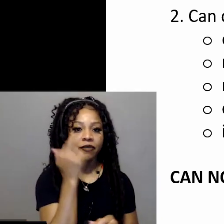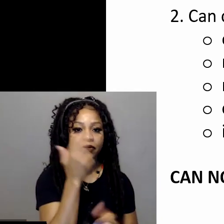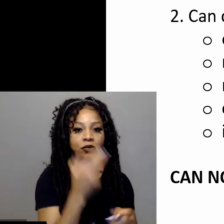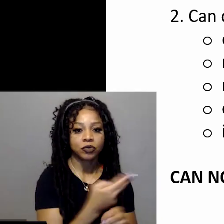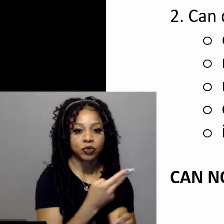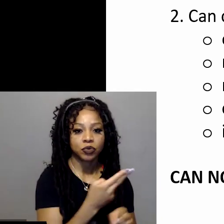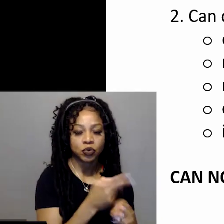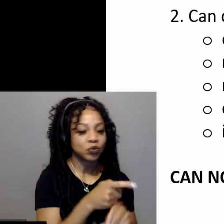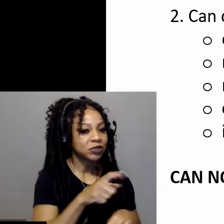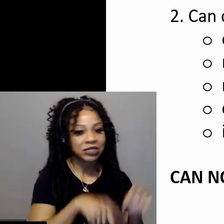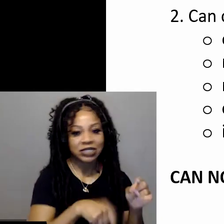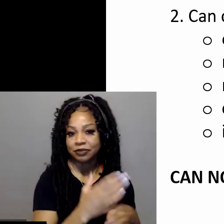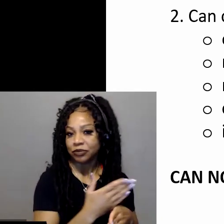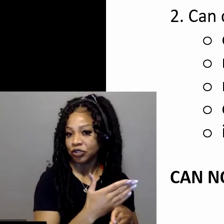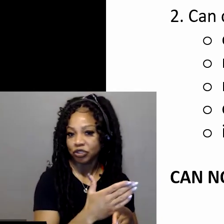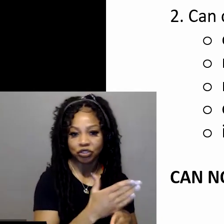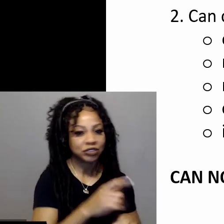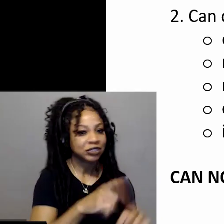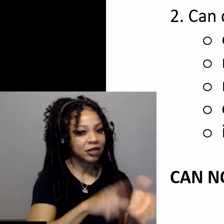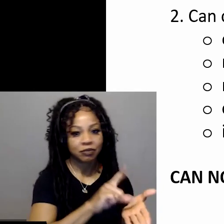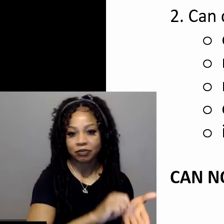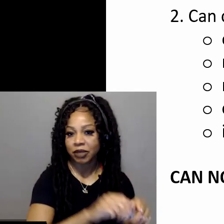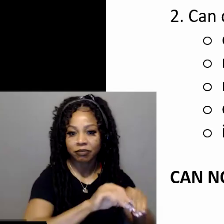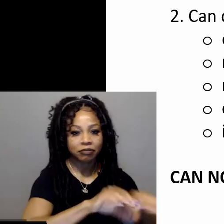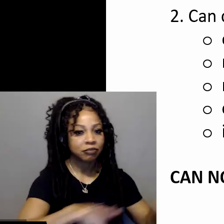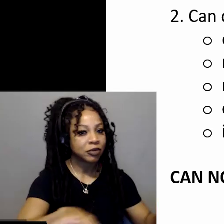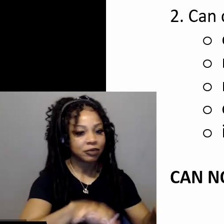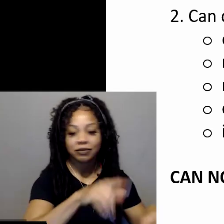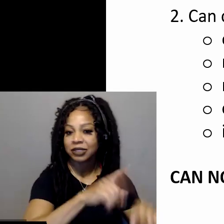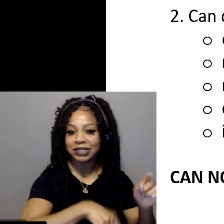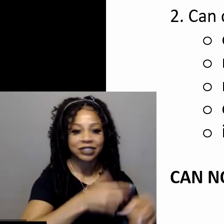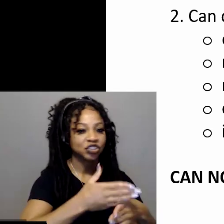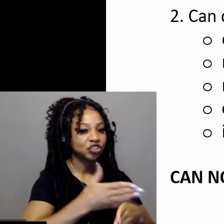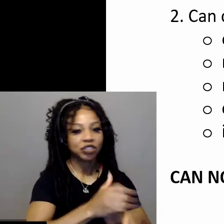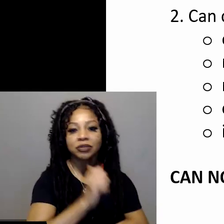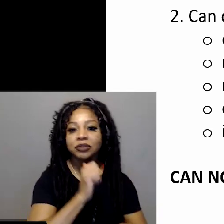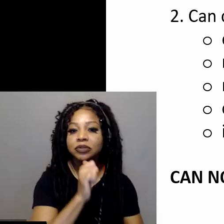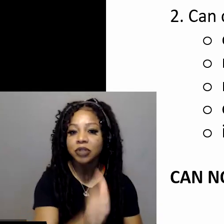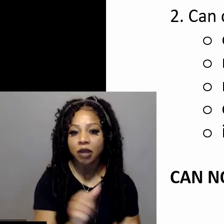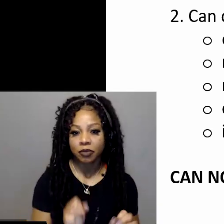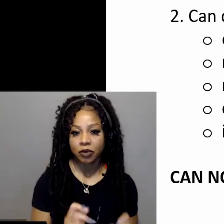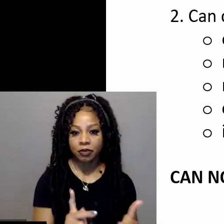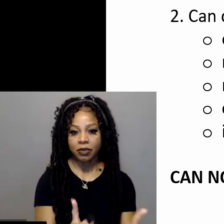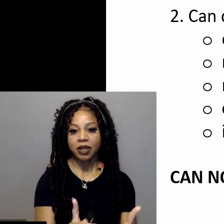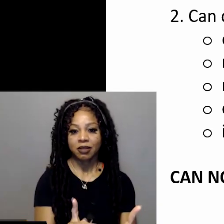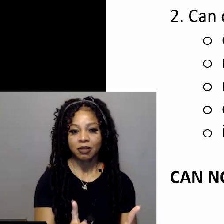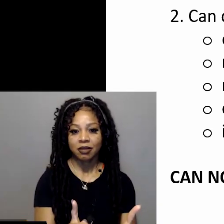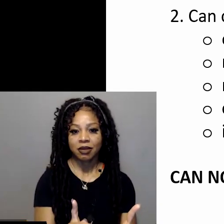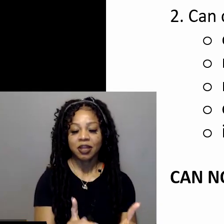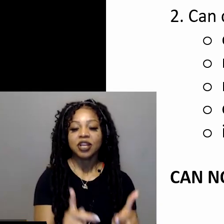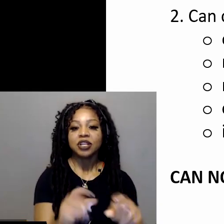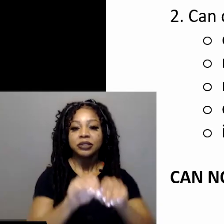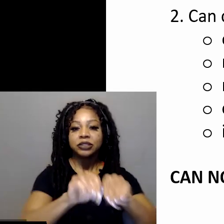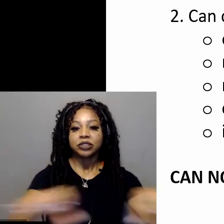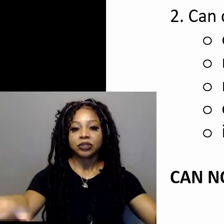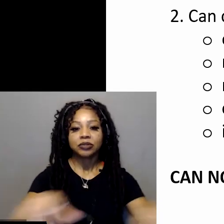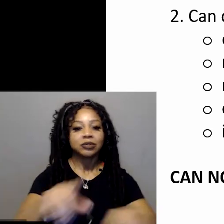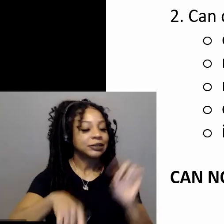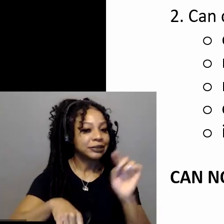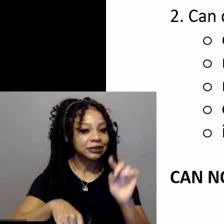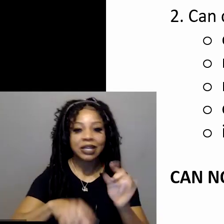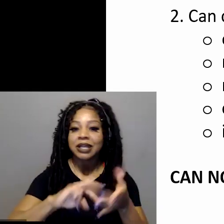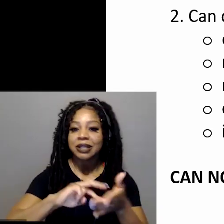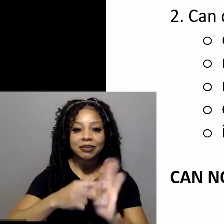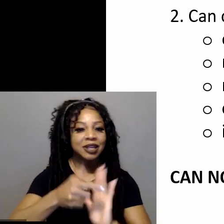kept private. You can't print, can't publish, can't share, cannot consent to having that shared. So that the